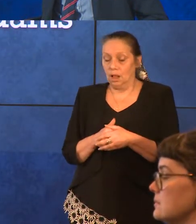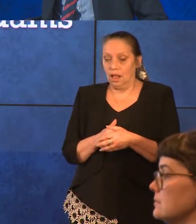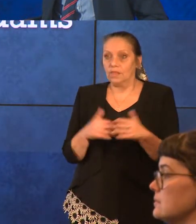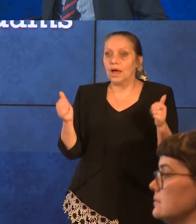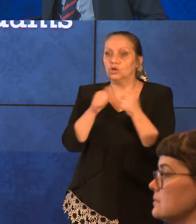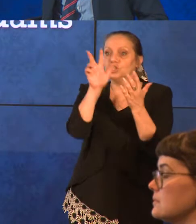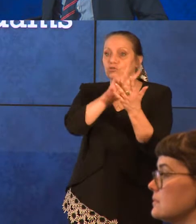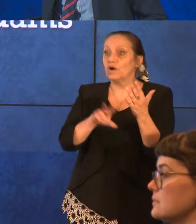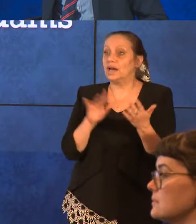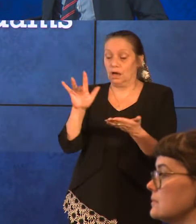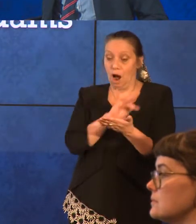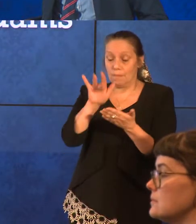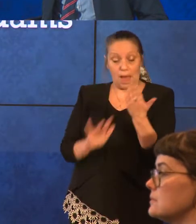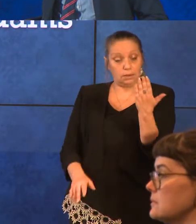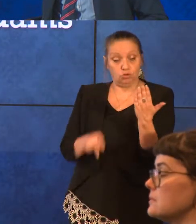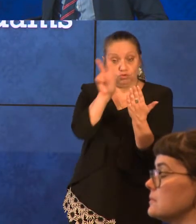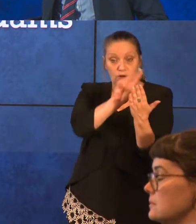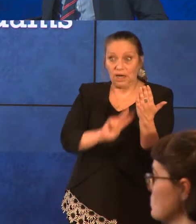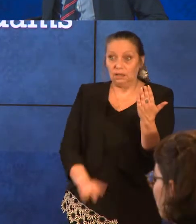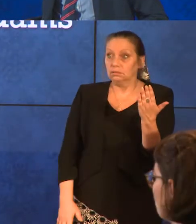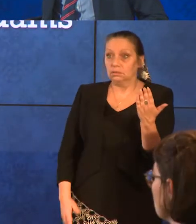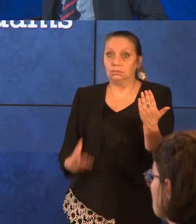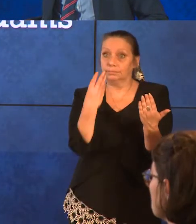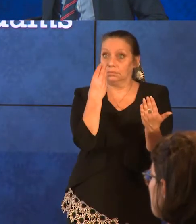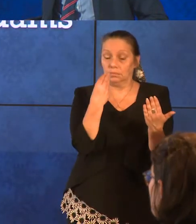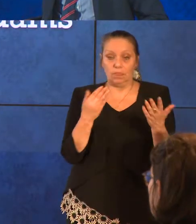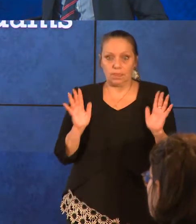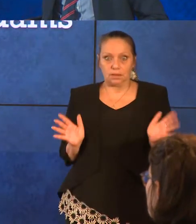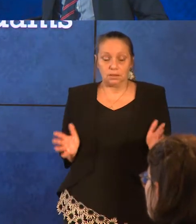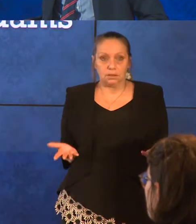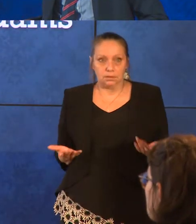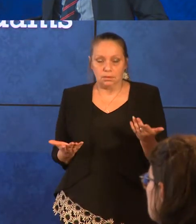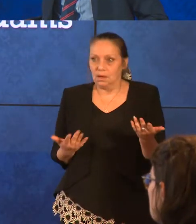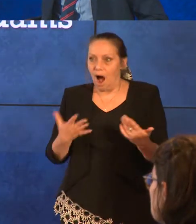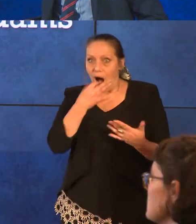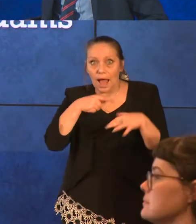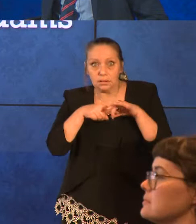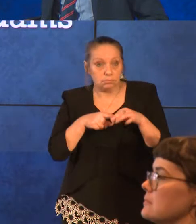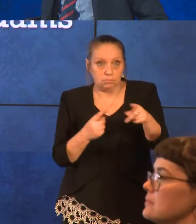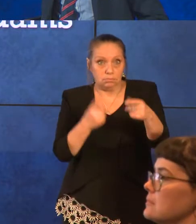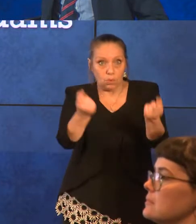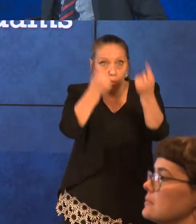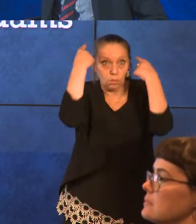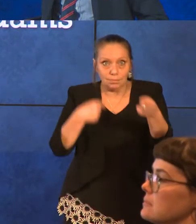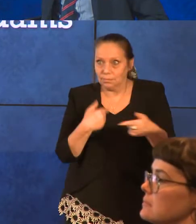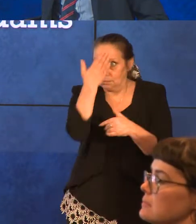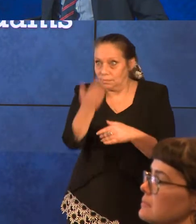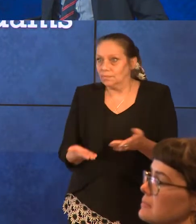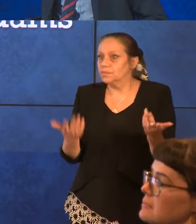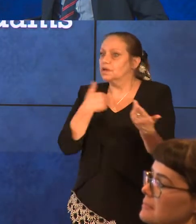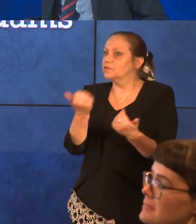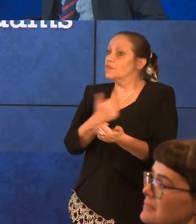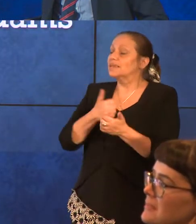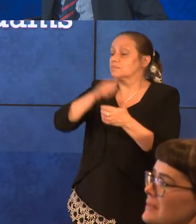an iPad. They literally have no idea. So yes, that was my highly experienced early childhood partner, and I'll let someone else ask